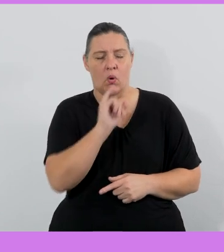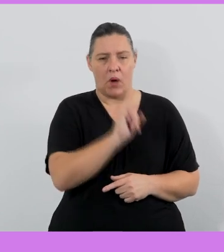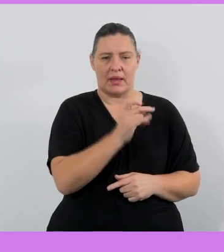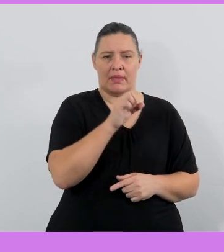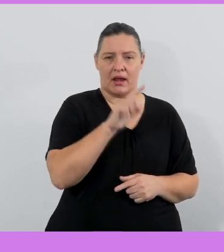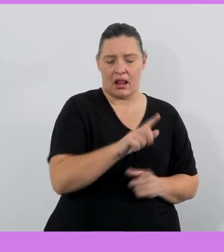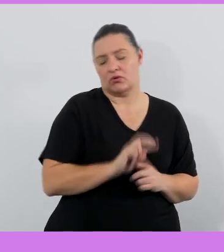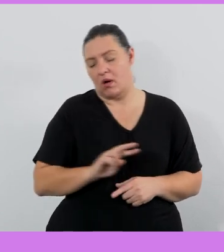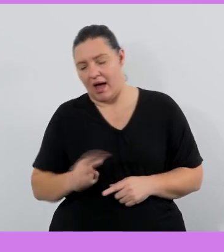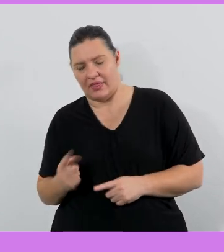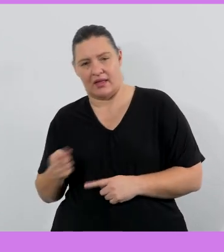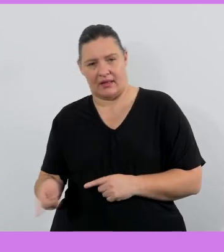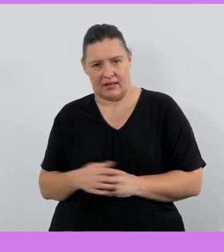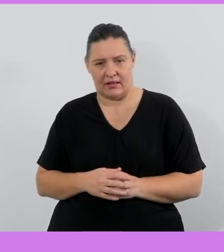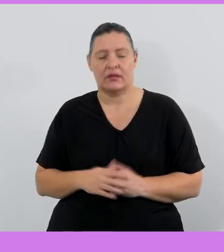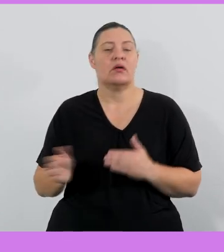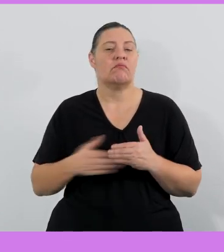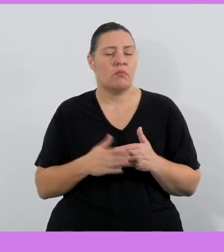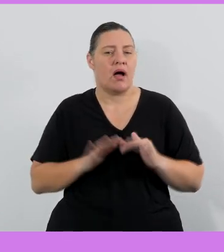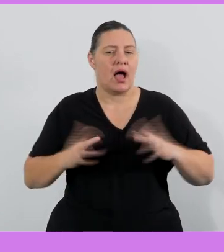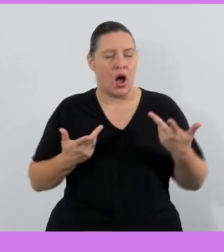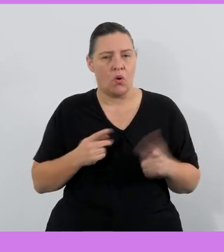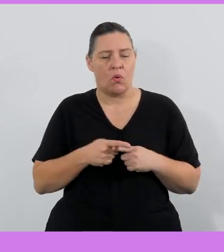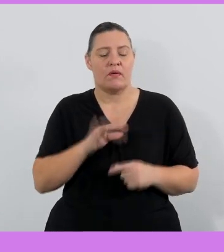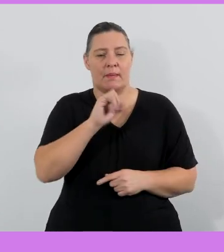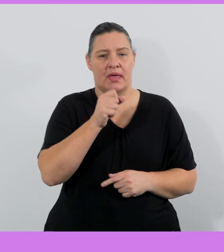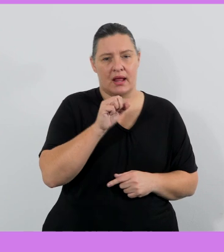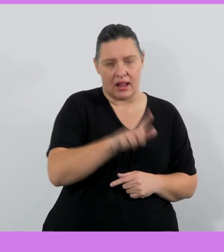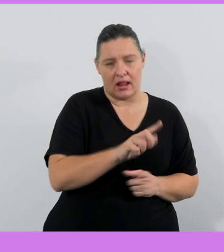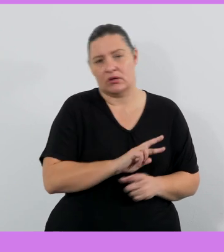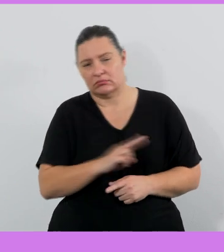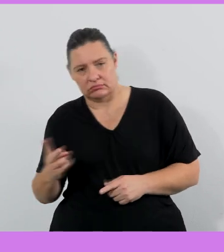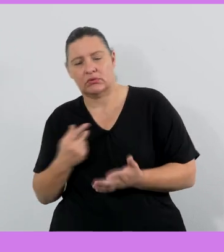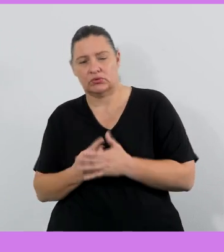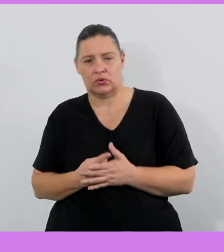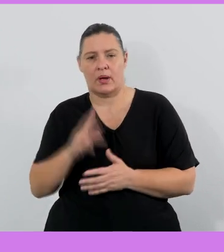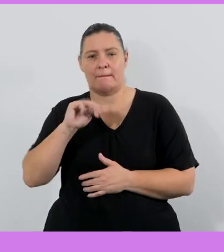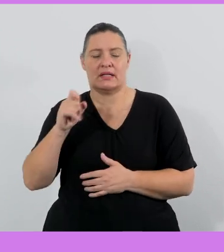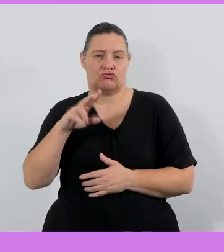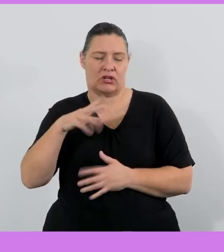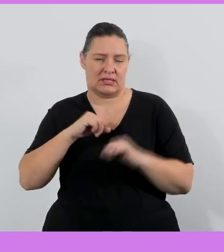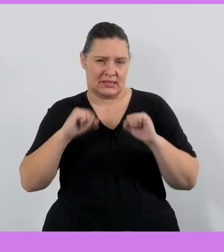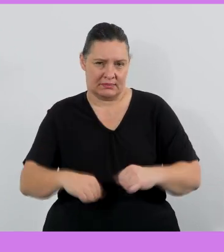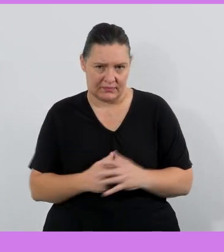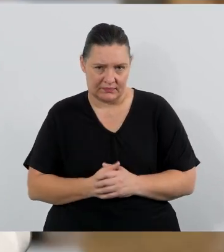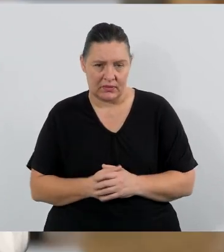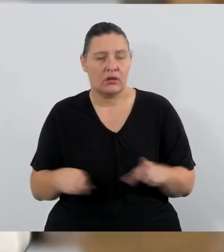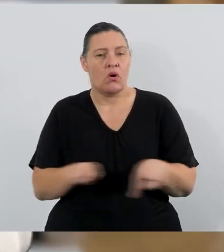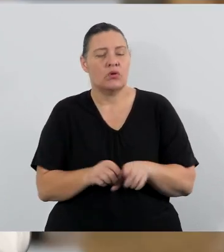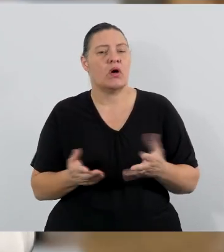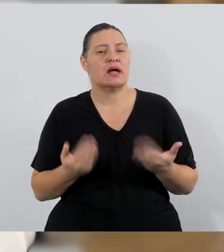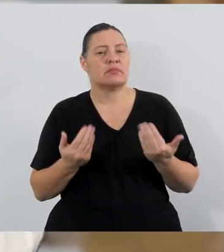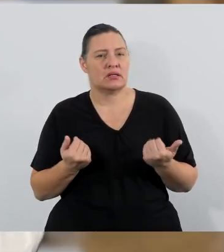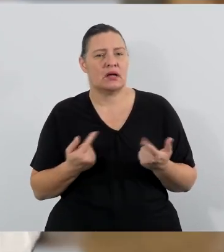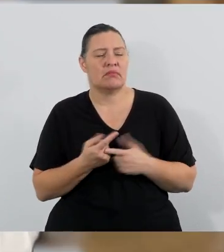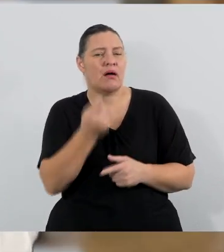unit into another, but further down also how to convert from imperial into metric system. Then I'll also expect you to